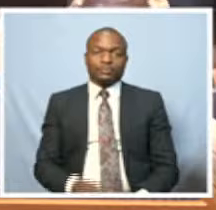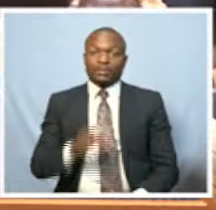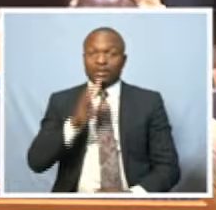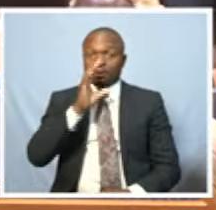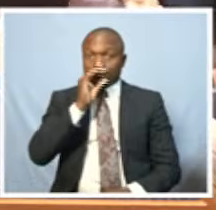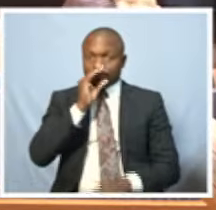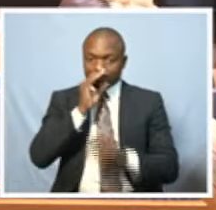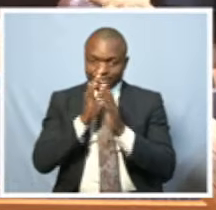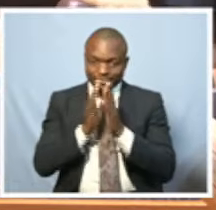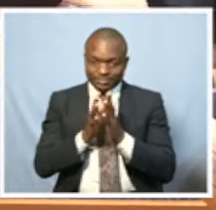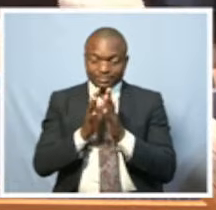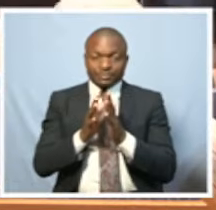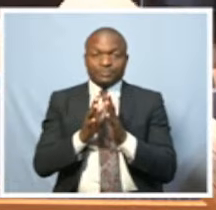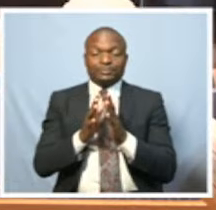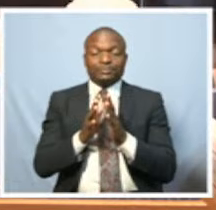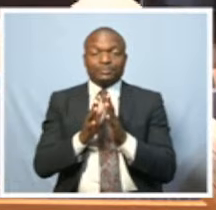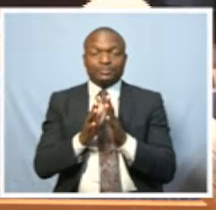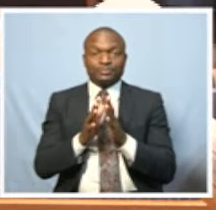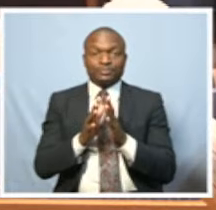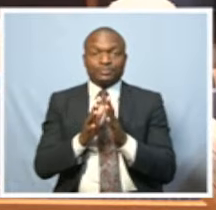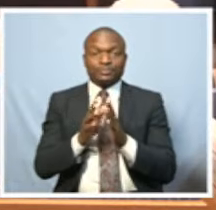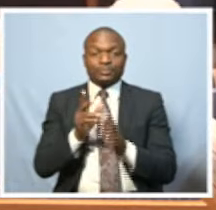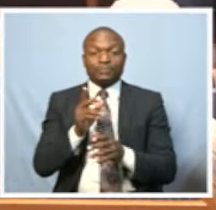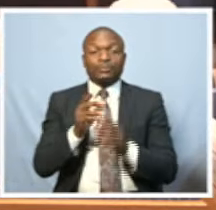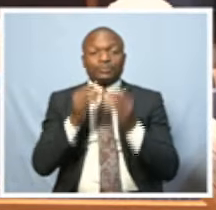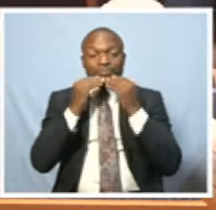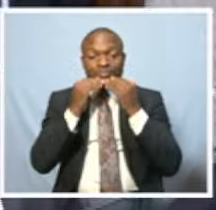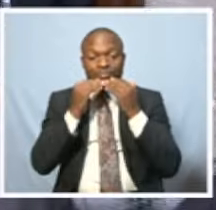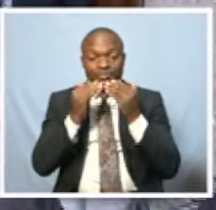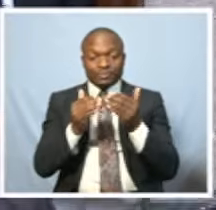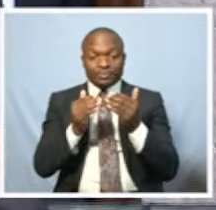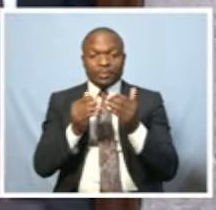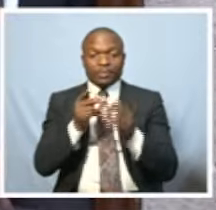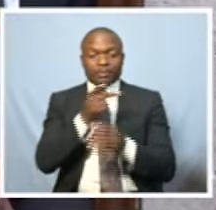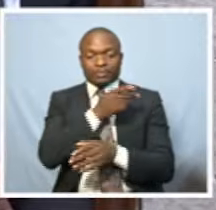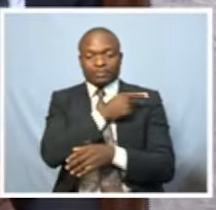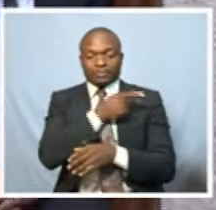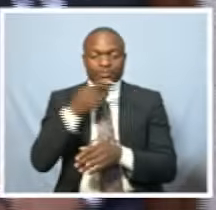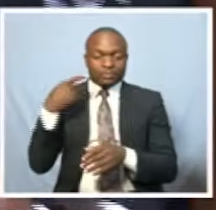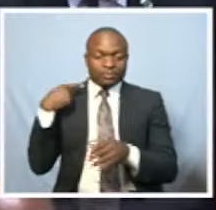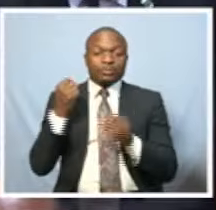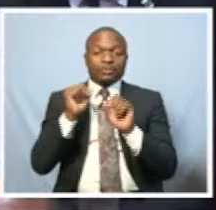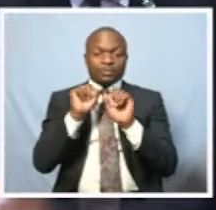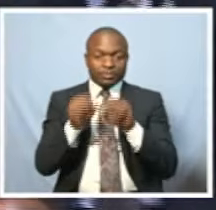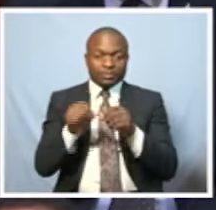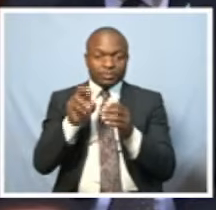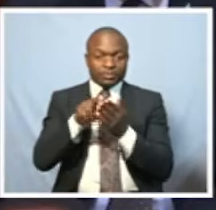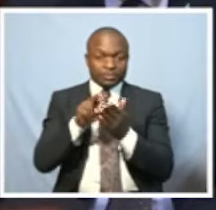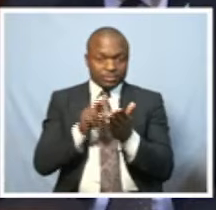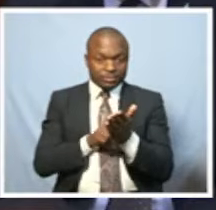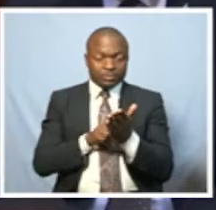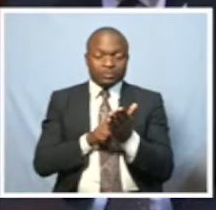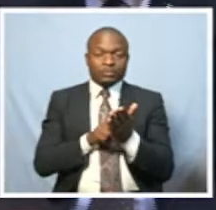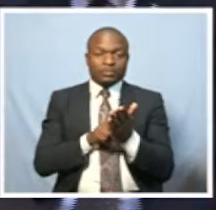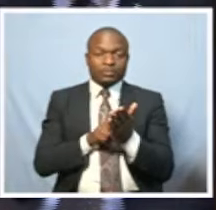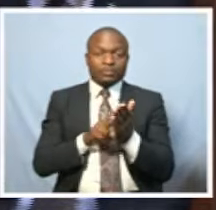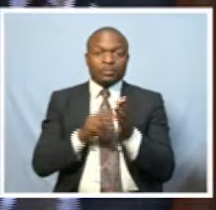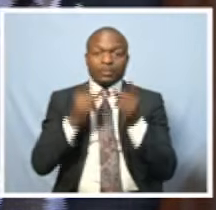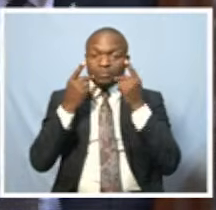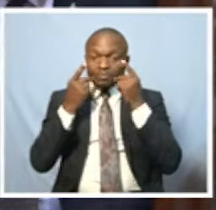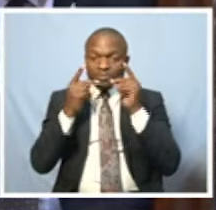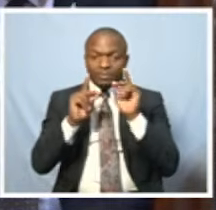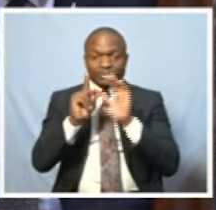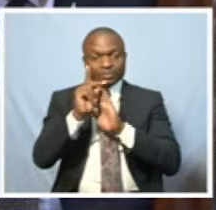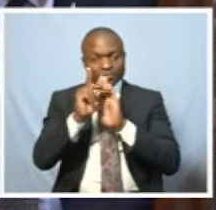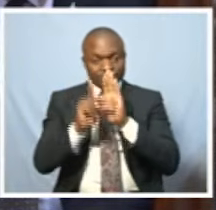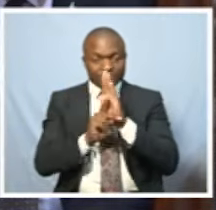Mr. Speaker, I beg to move that the thanks of this August House be recorded for the exposition of public